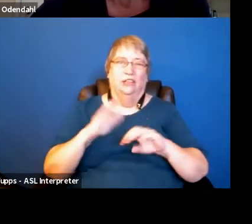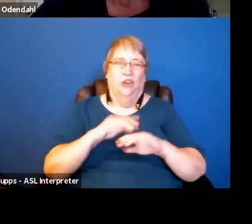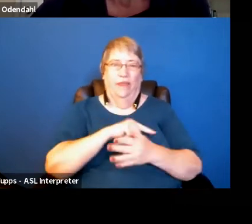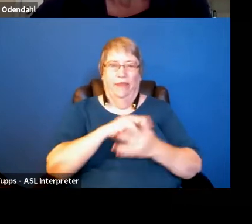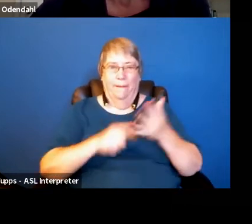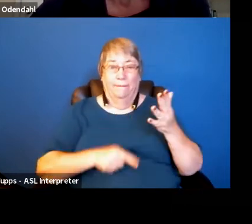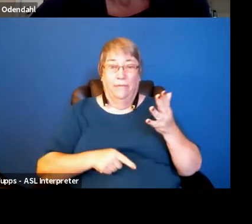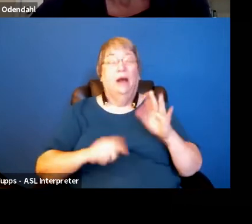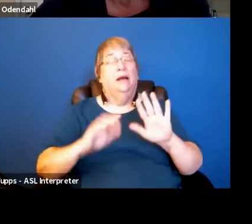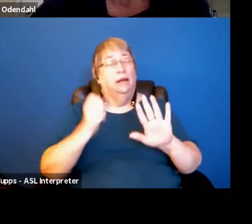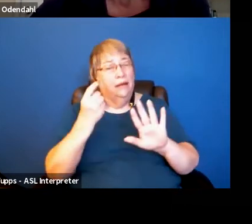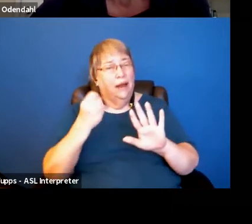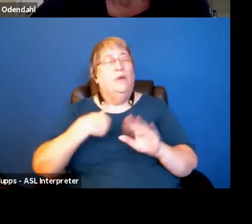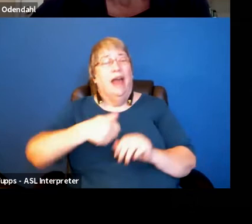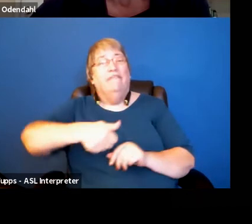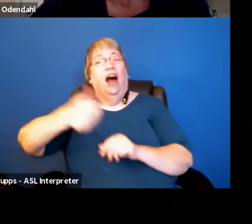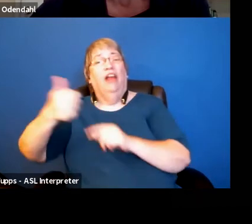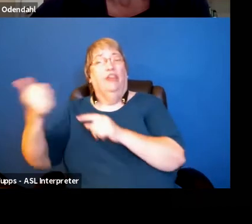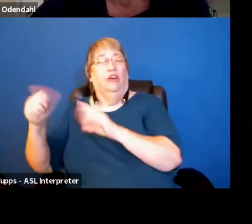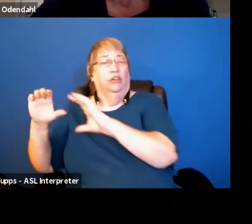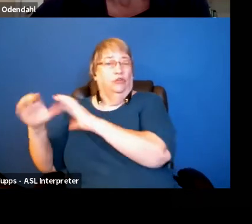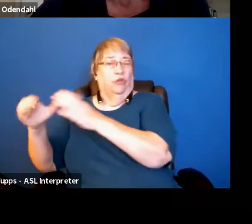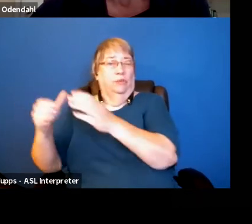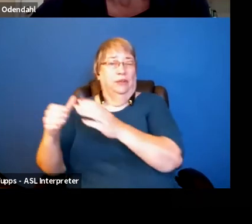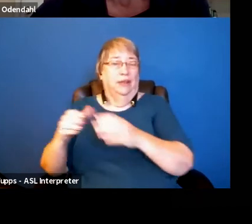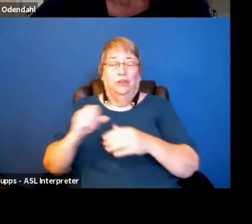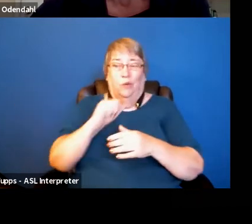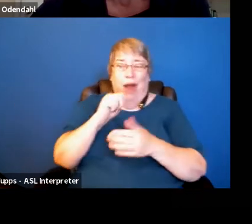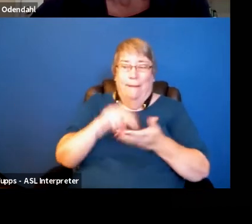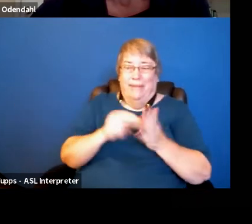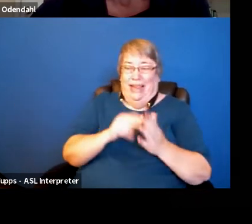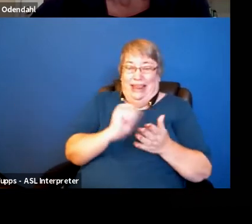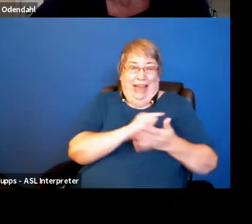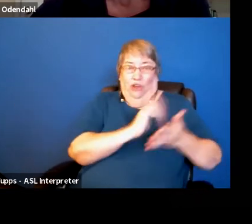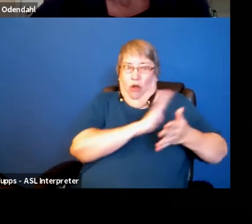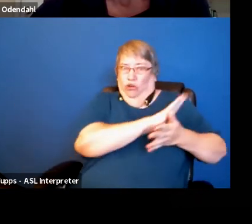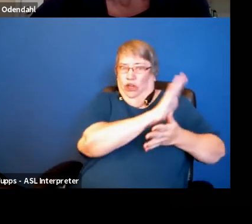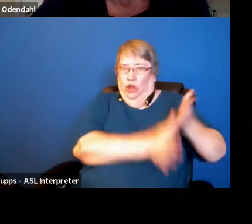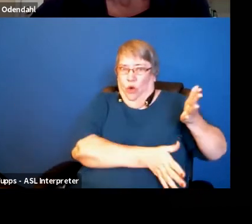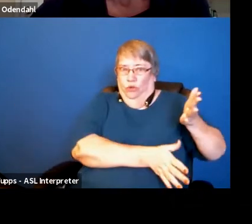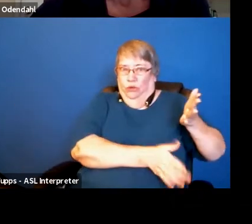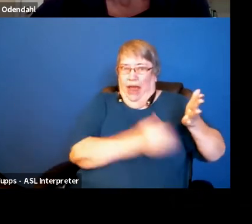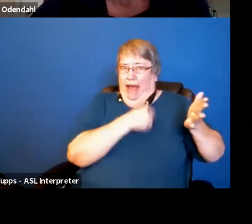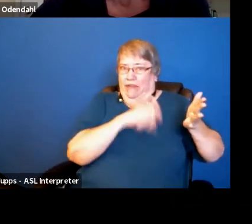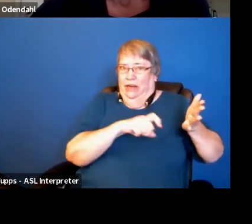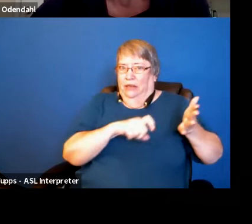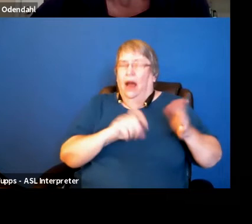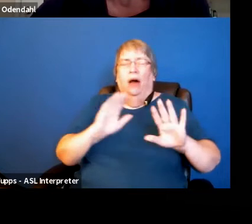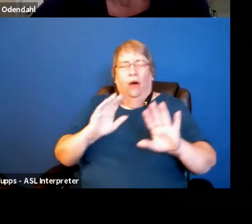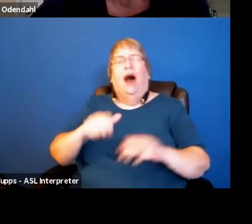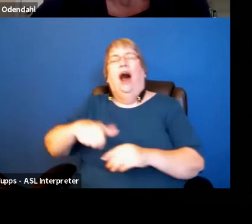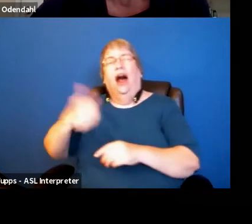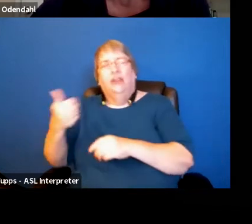other populations that this doesn't mean that there aren't other populations that have needs. It just means that